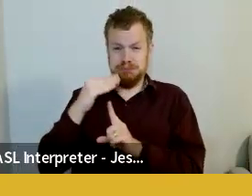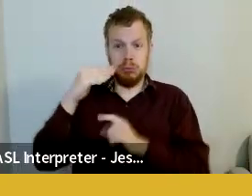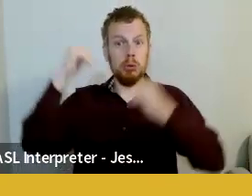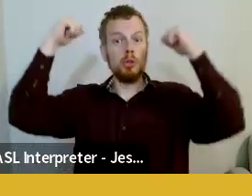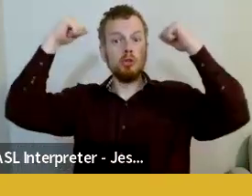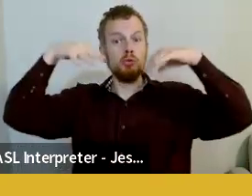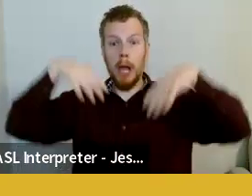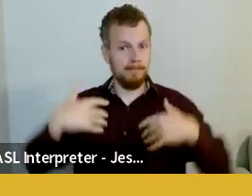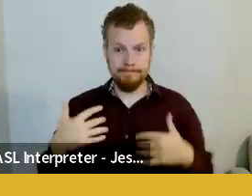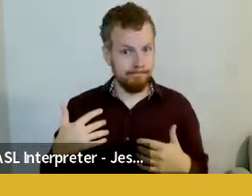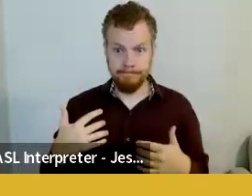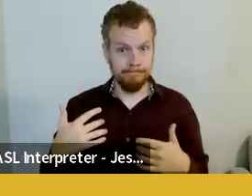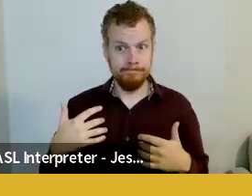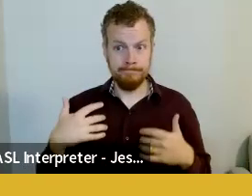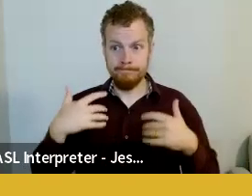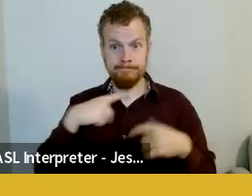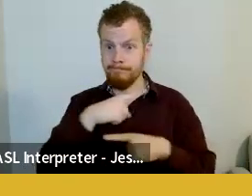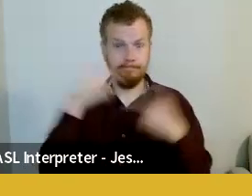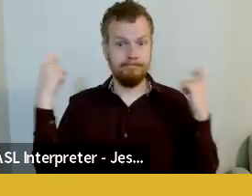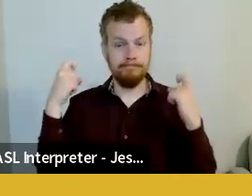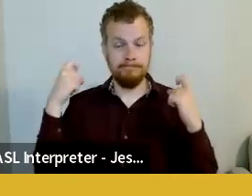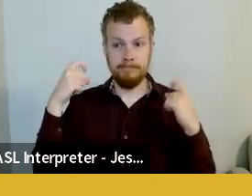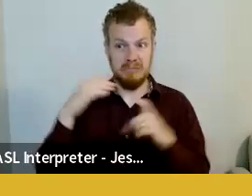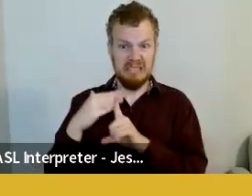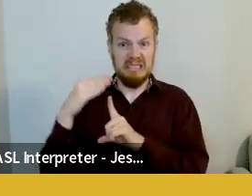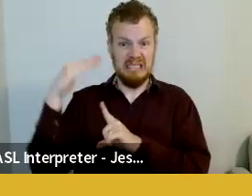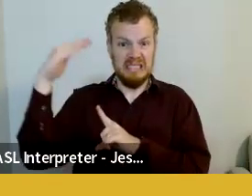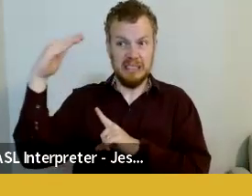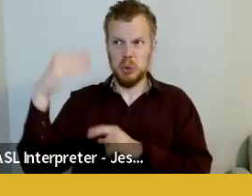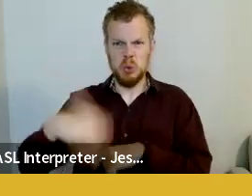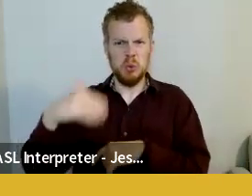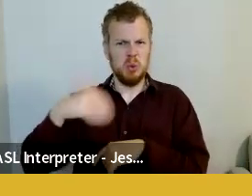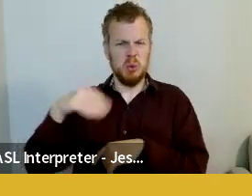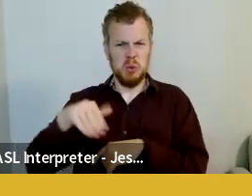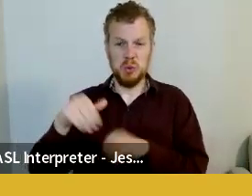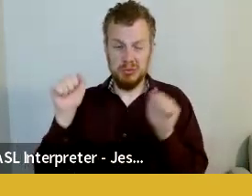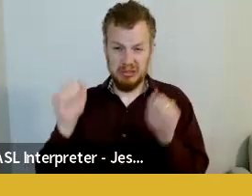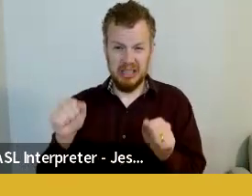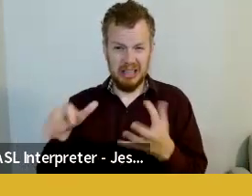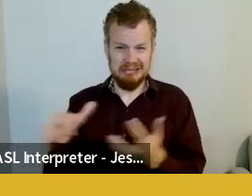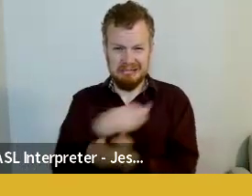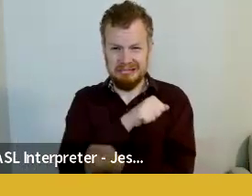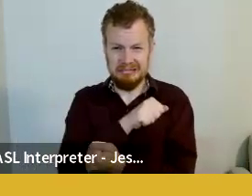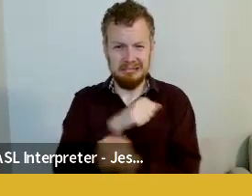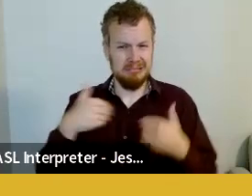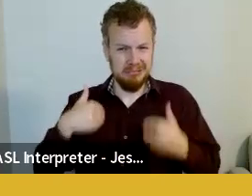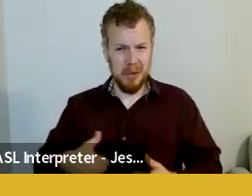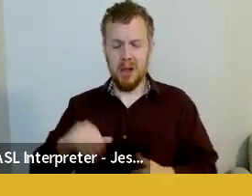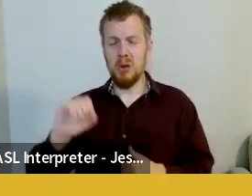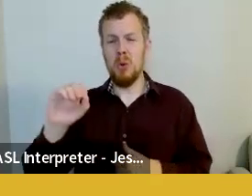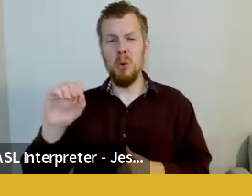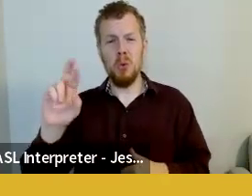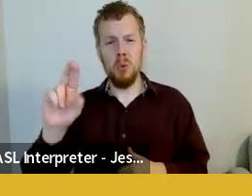your body cannot cool down. So this can cause damage to your organs, including your brain, due to a lack of blood